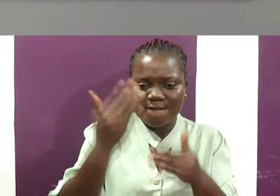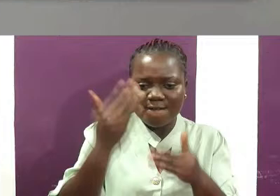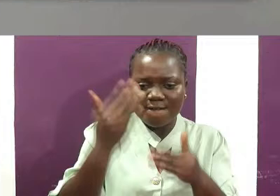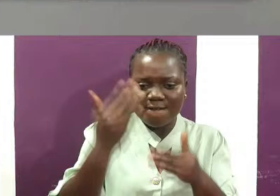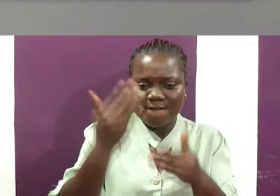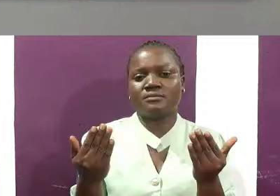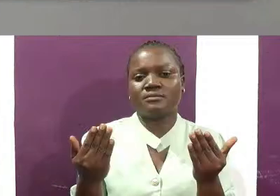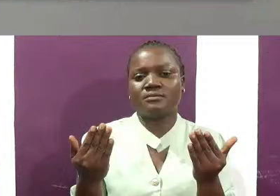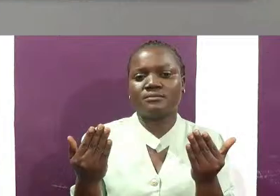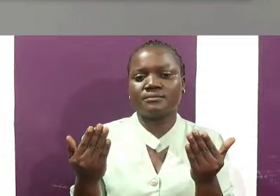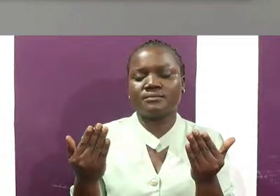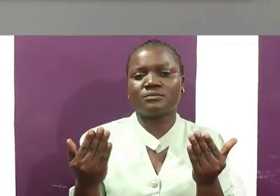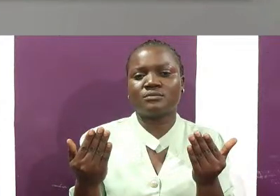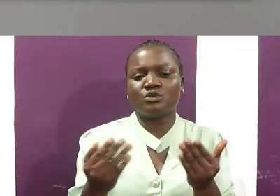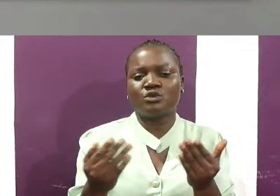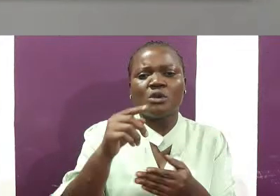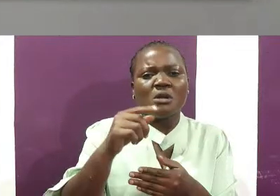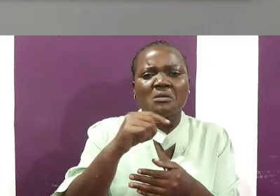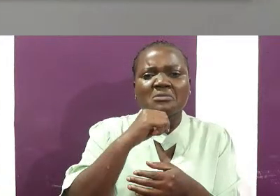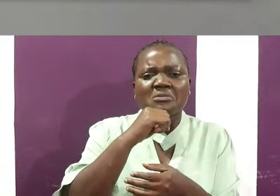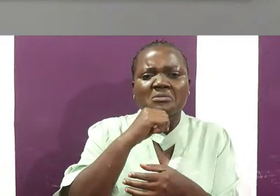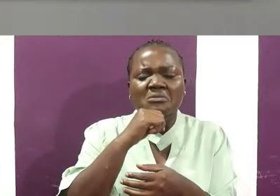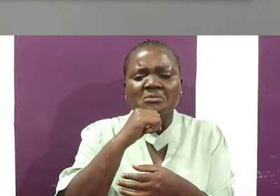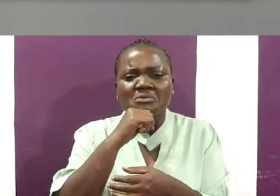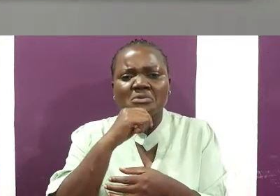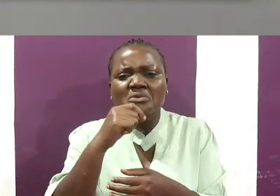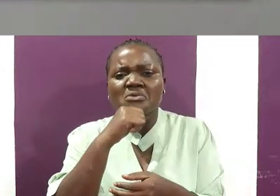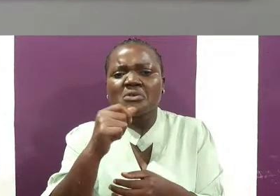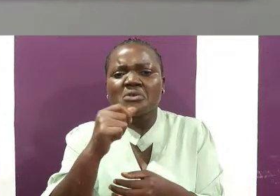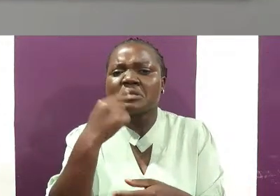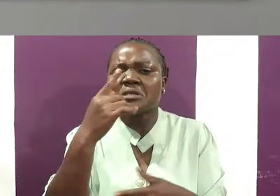accountable for all of the Old Testament law.